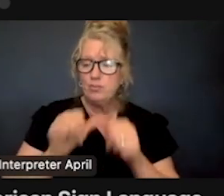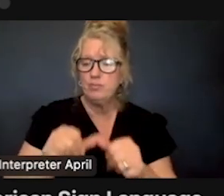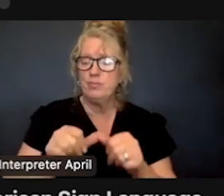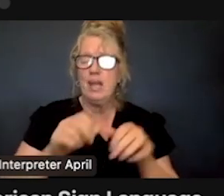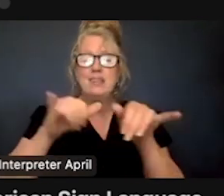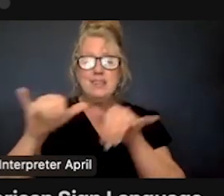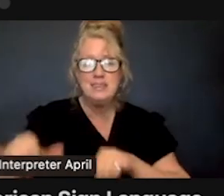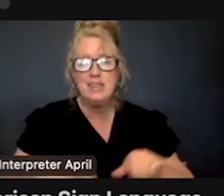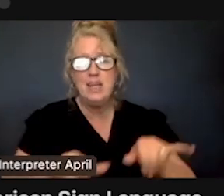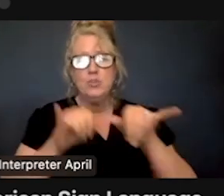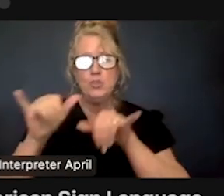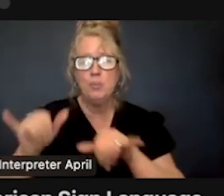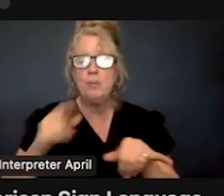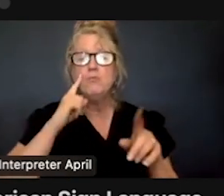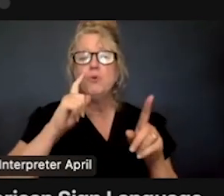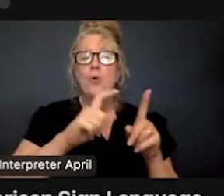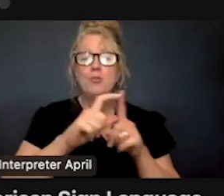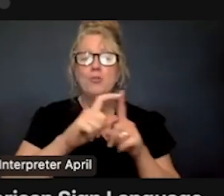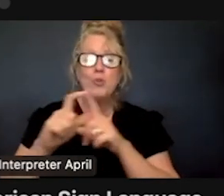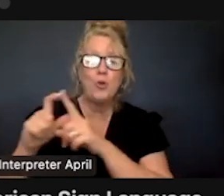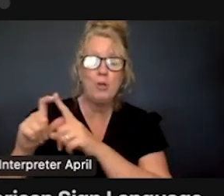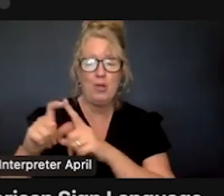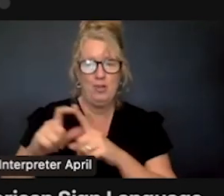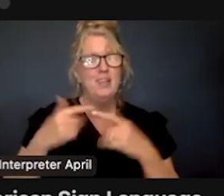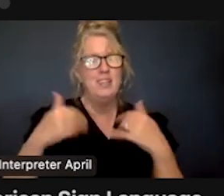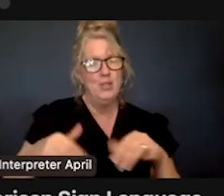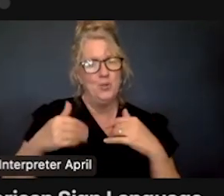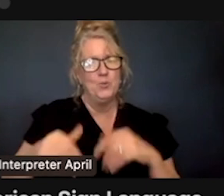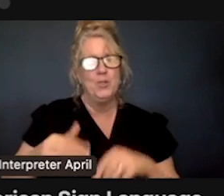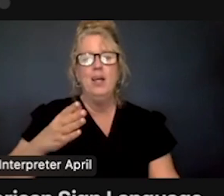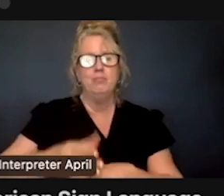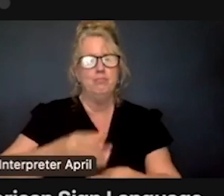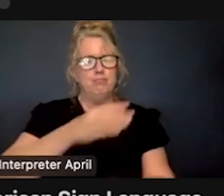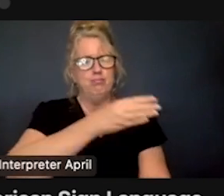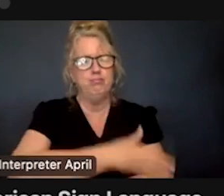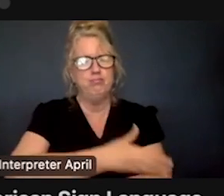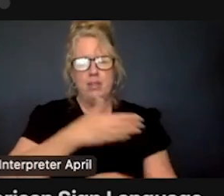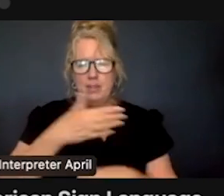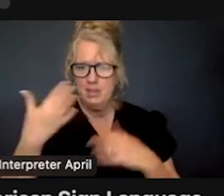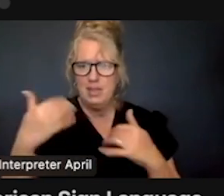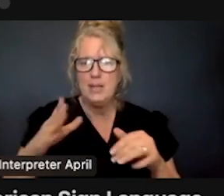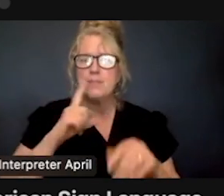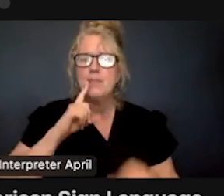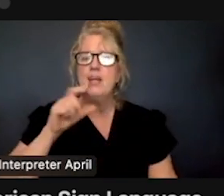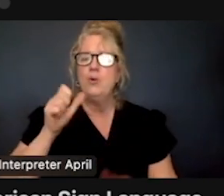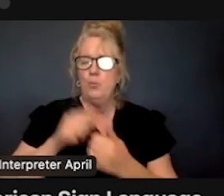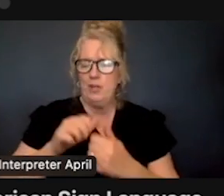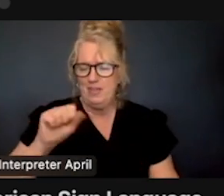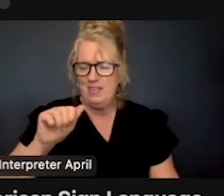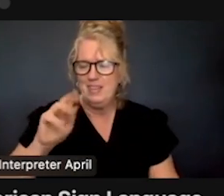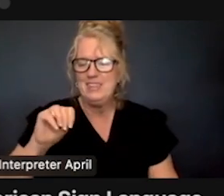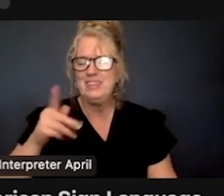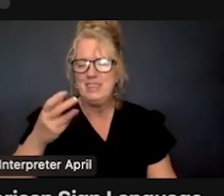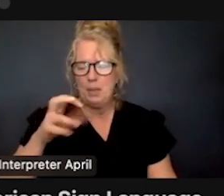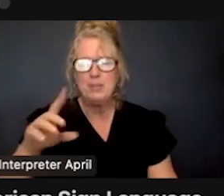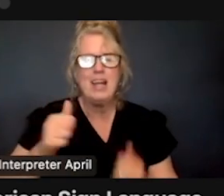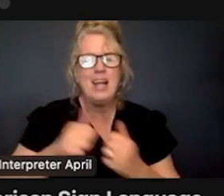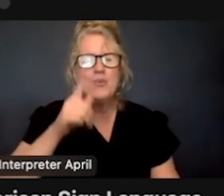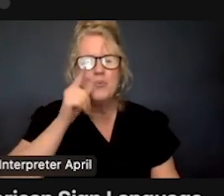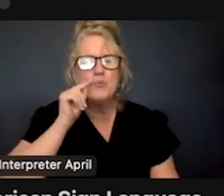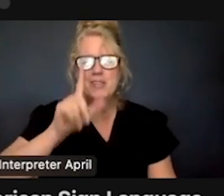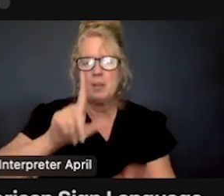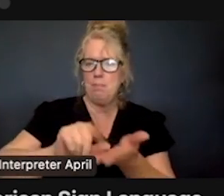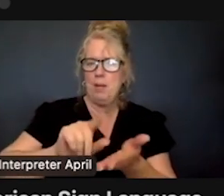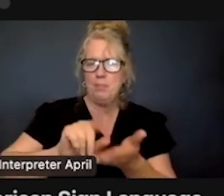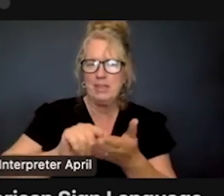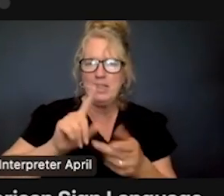standardization of terminology. And I think huge progress has been made in those, especially with SAMHSA's leadership in the recent publications of the